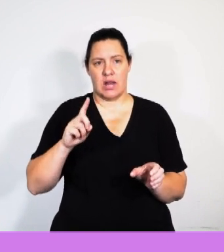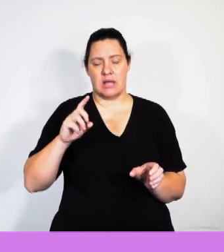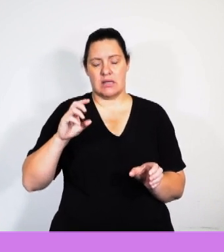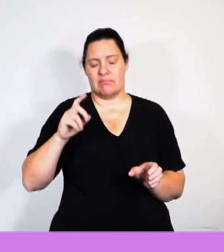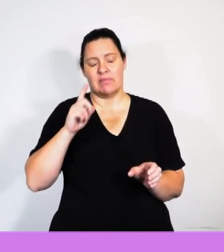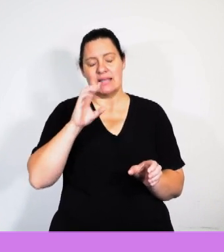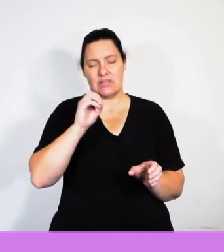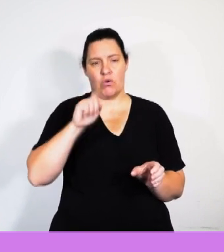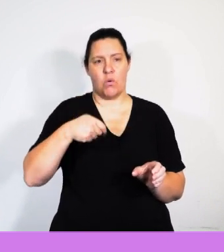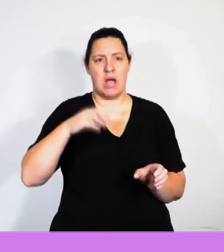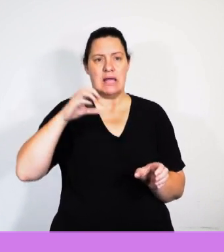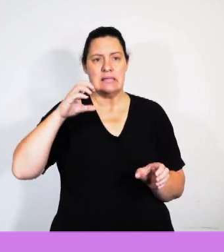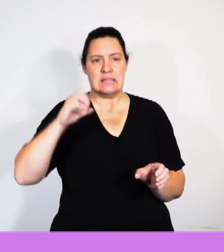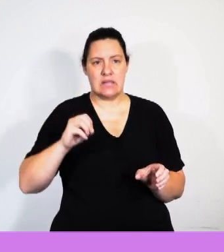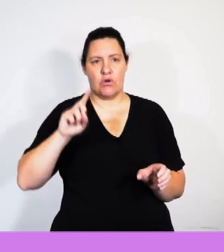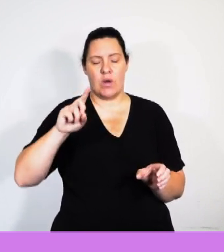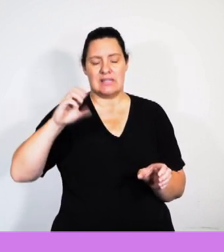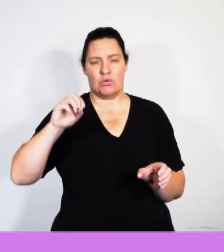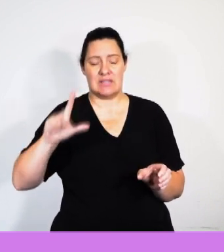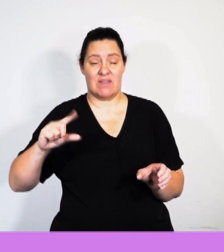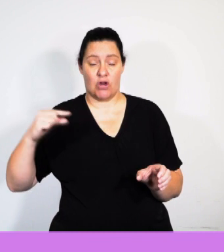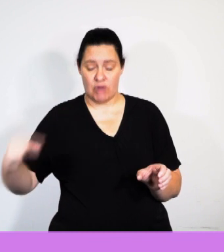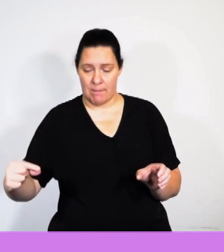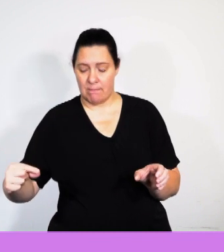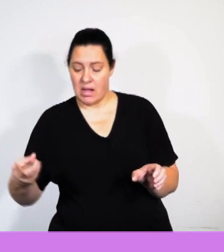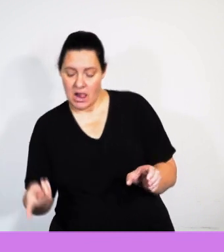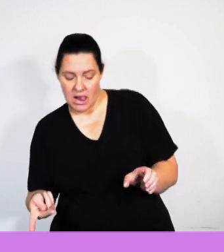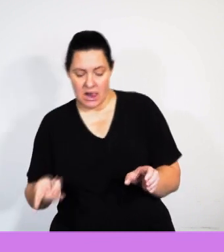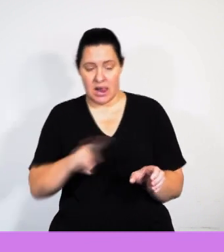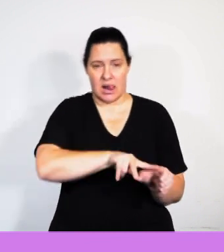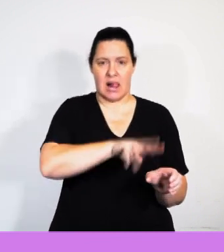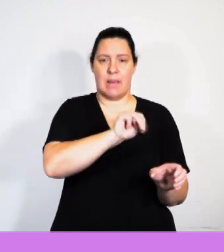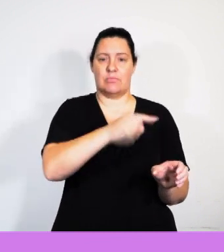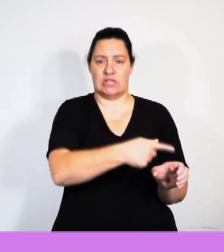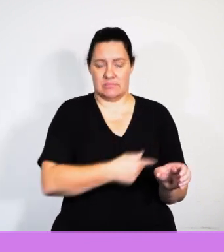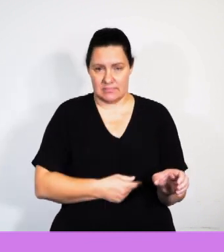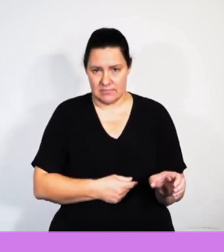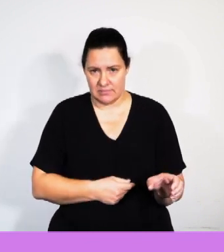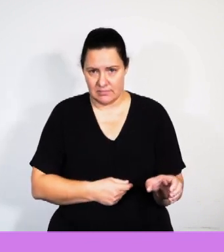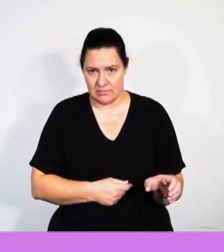0.0107 gram to milligram. Again, do not forget, remember we have